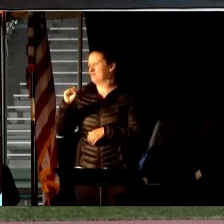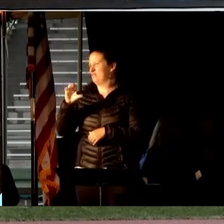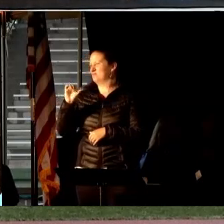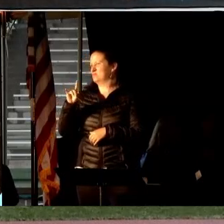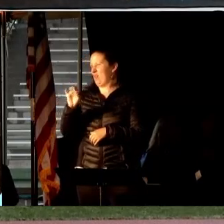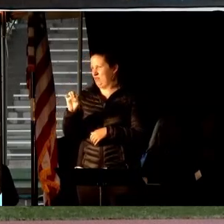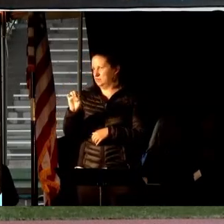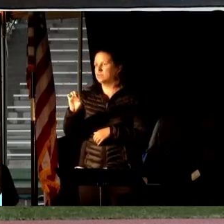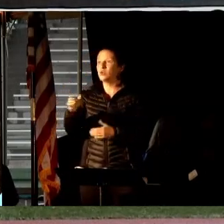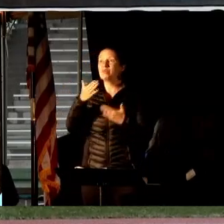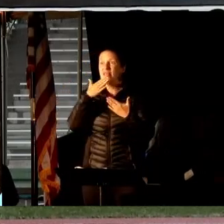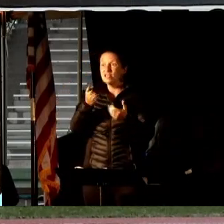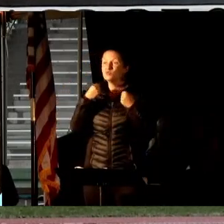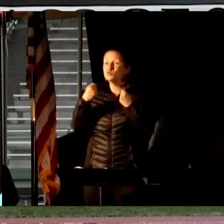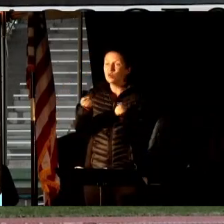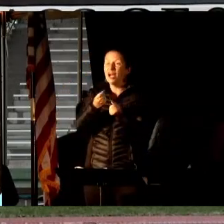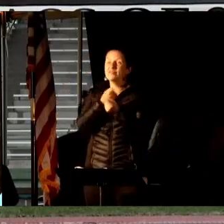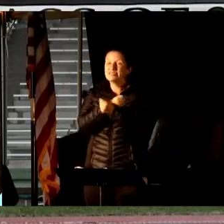night.